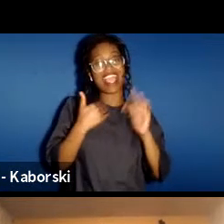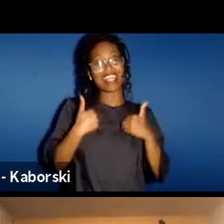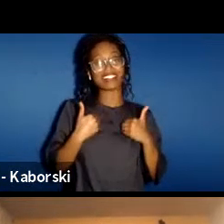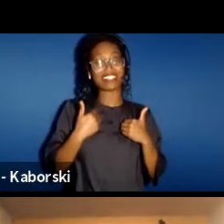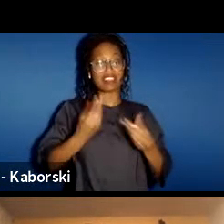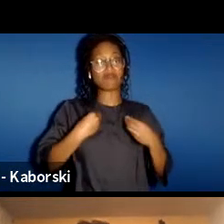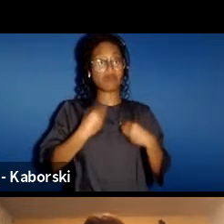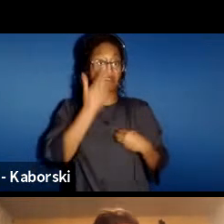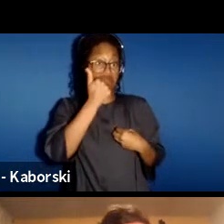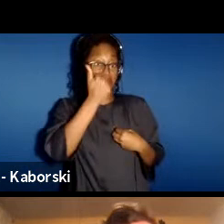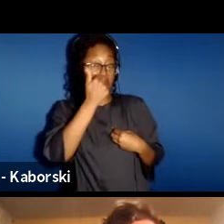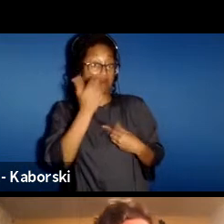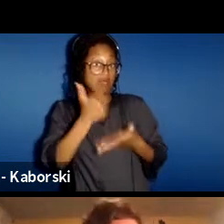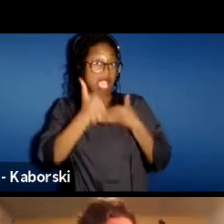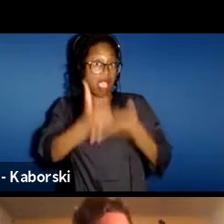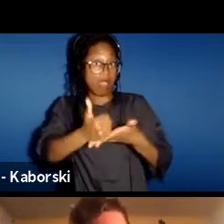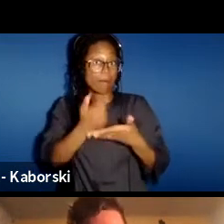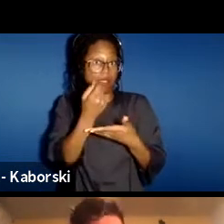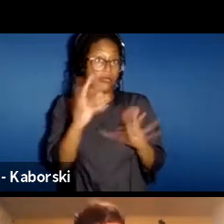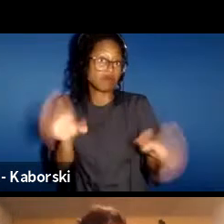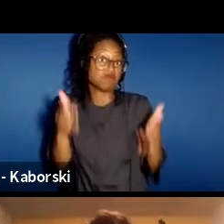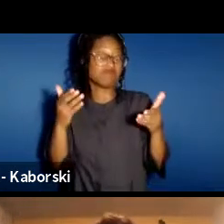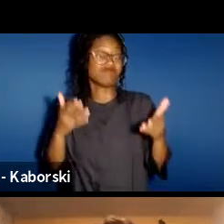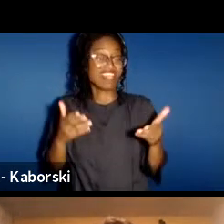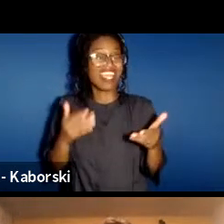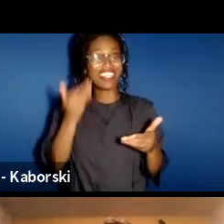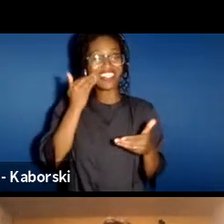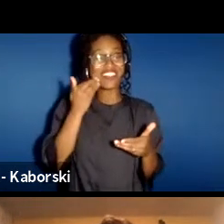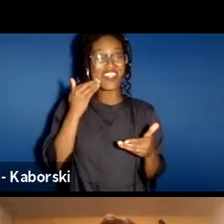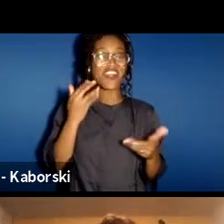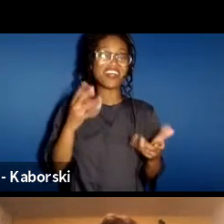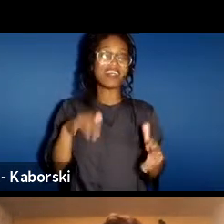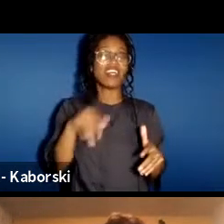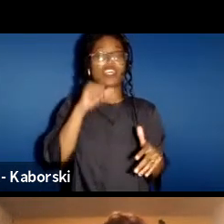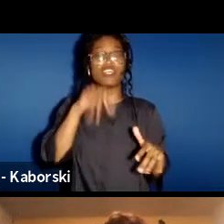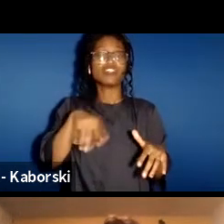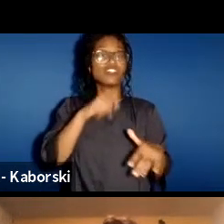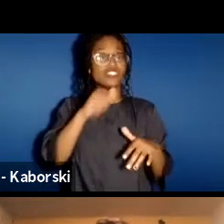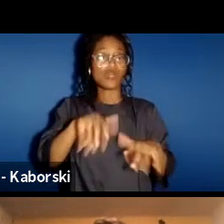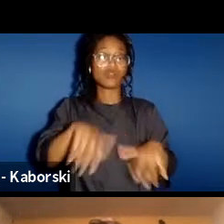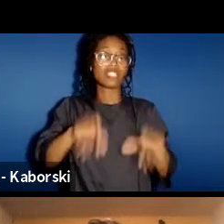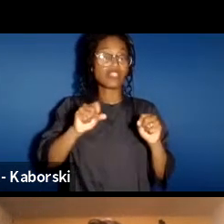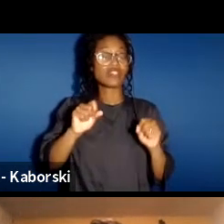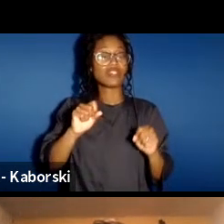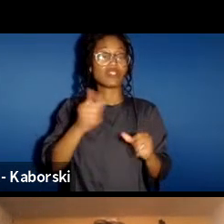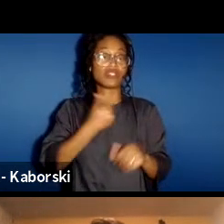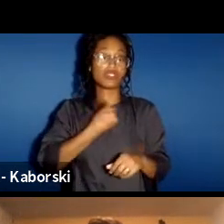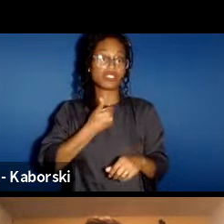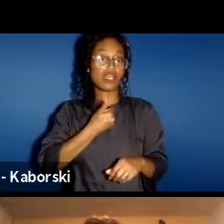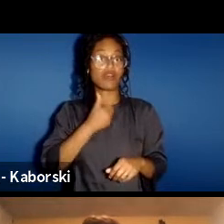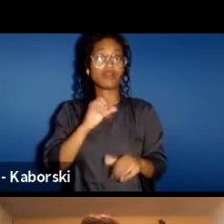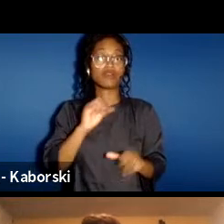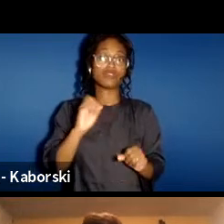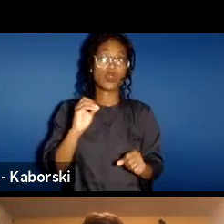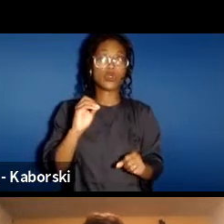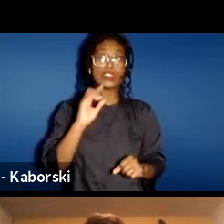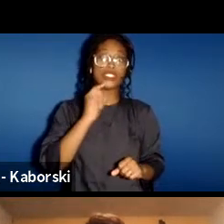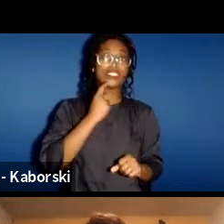humor comes into the category a little more, or, you know, taking yourself maybe not as seriously as we did 5 years